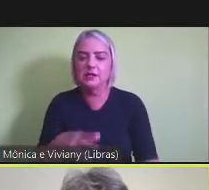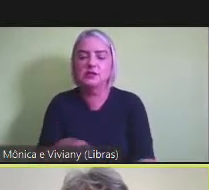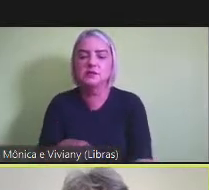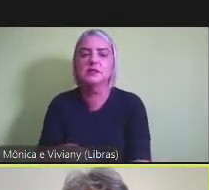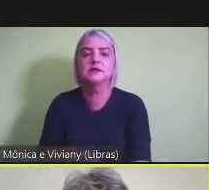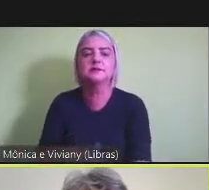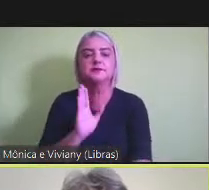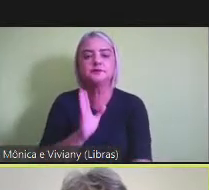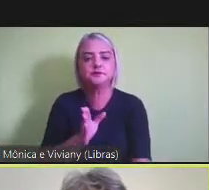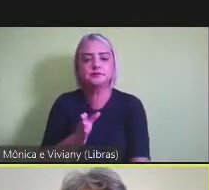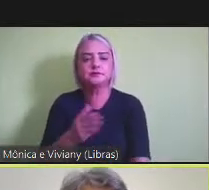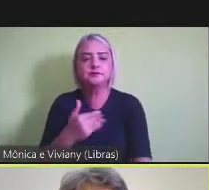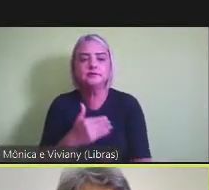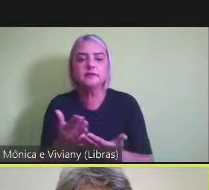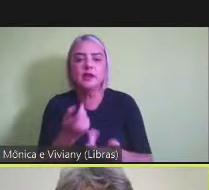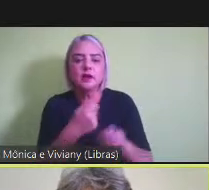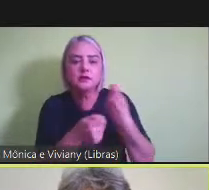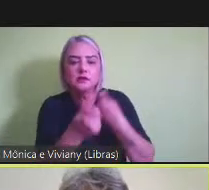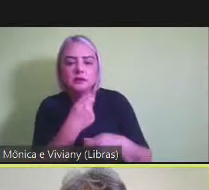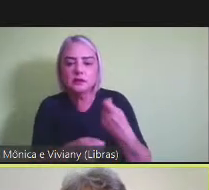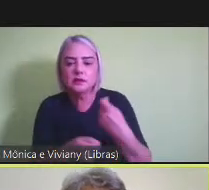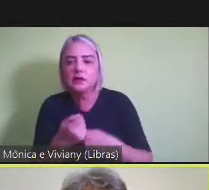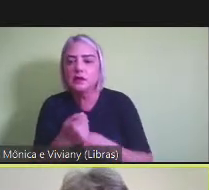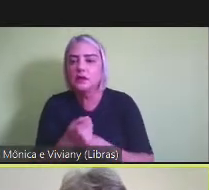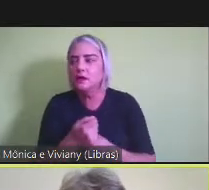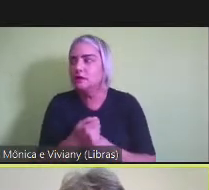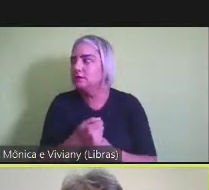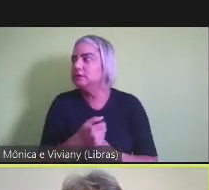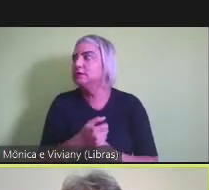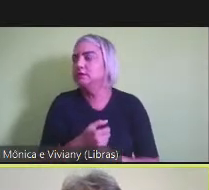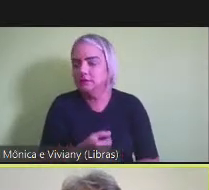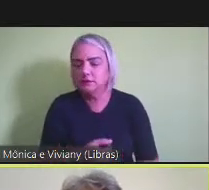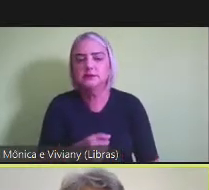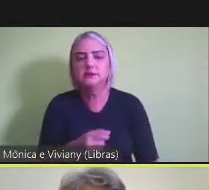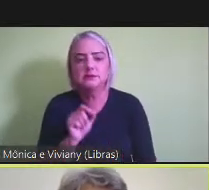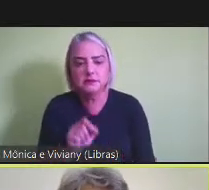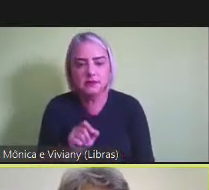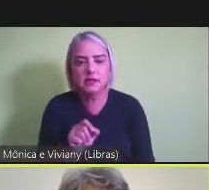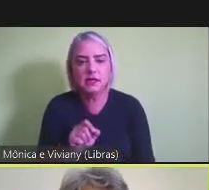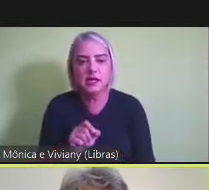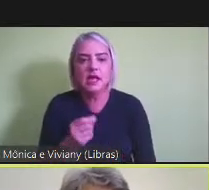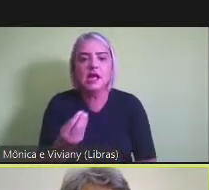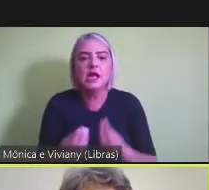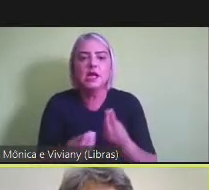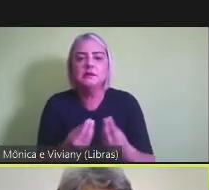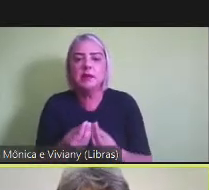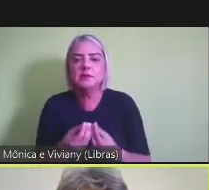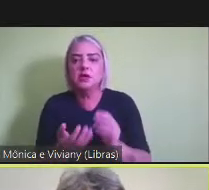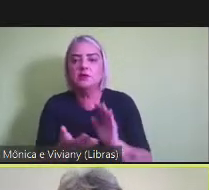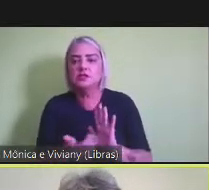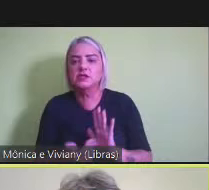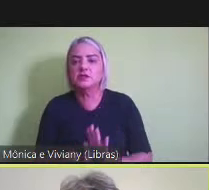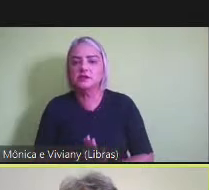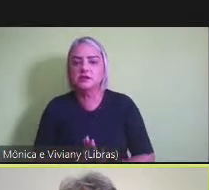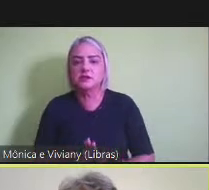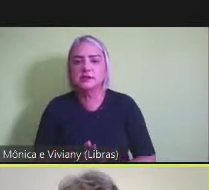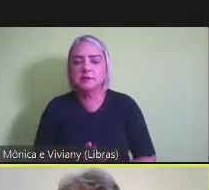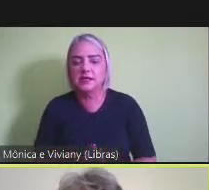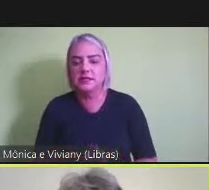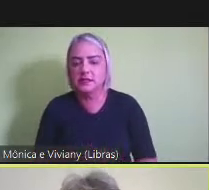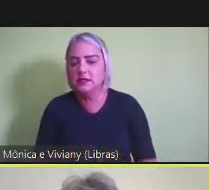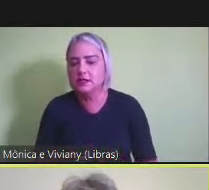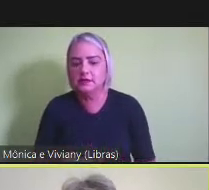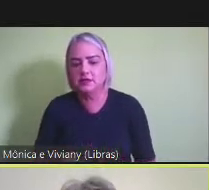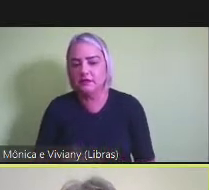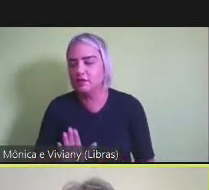what is popular, the definition of popular, and its difference, and how we're going to include and